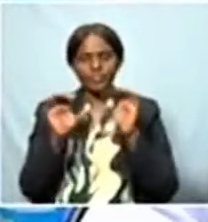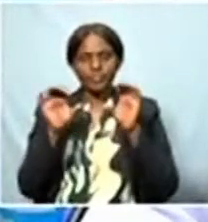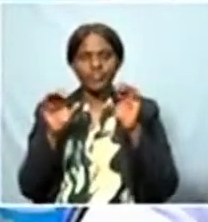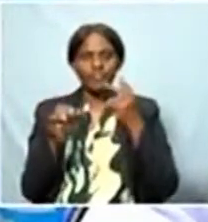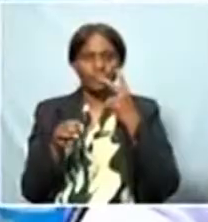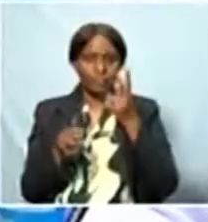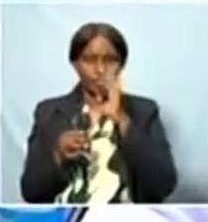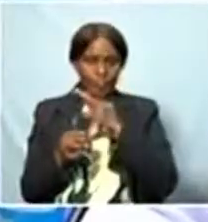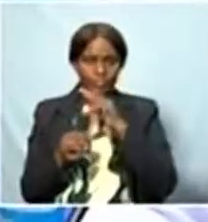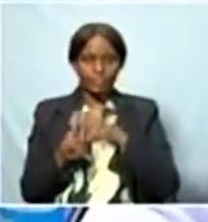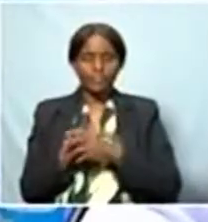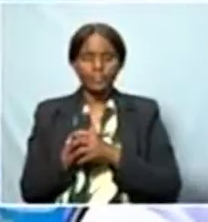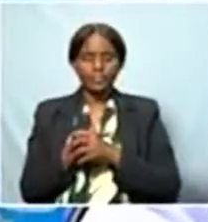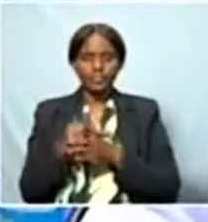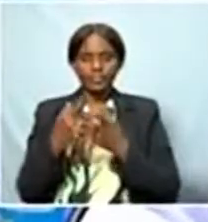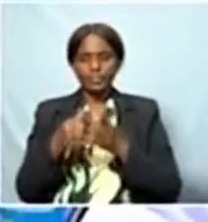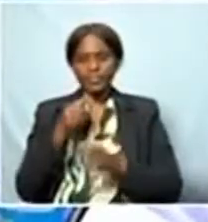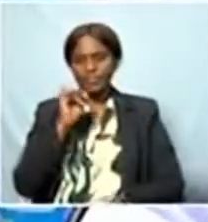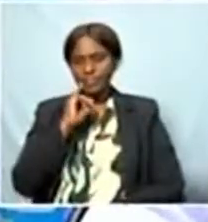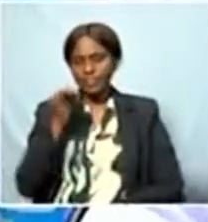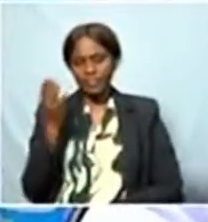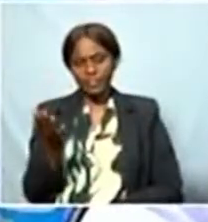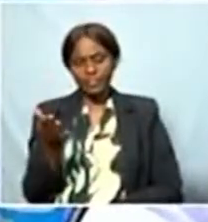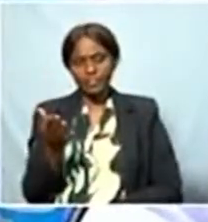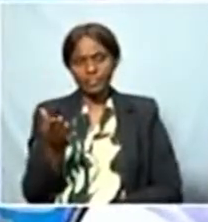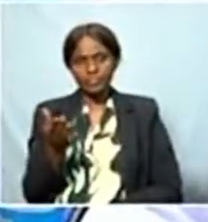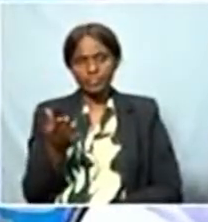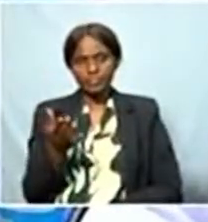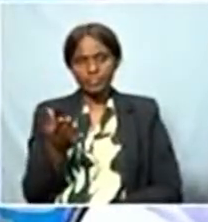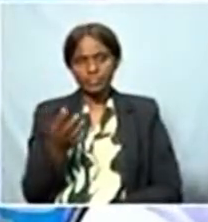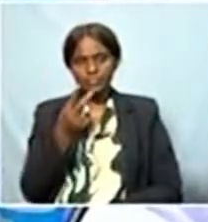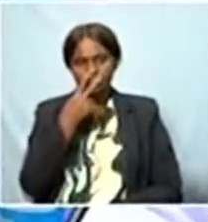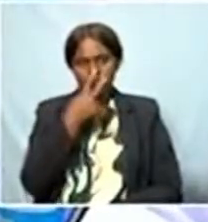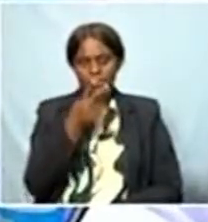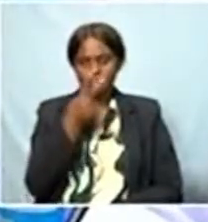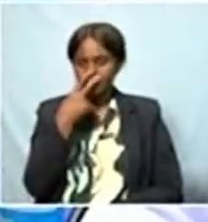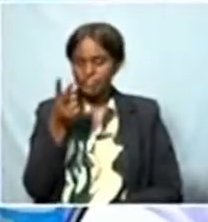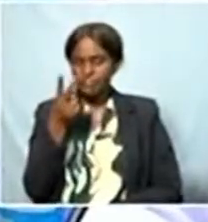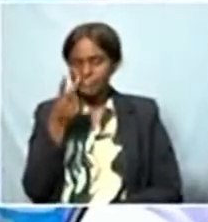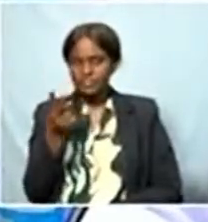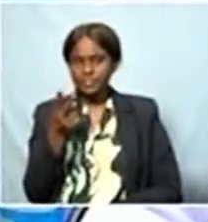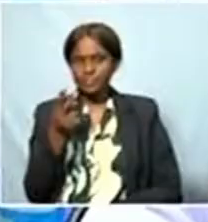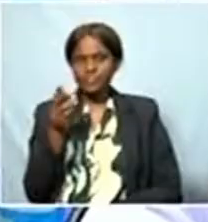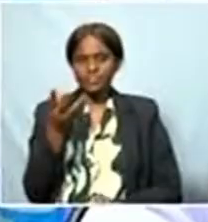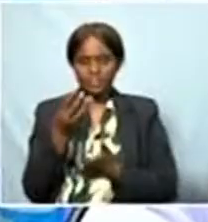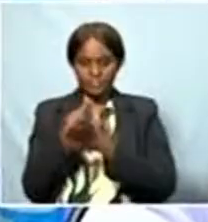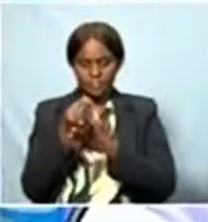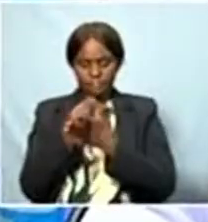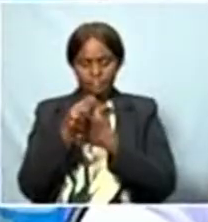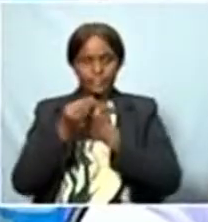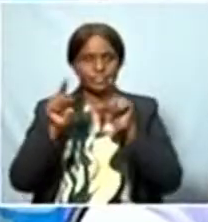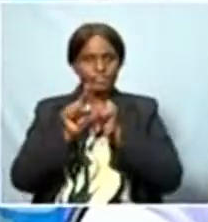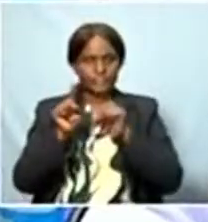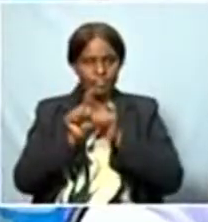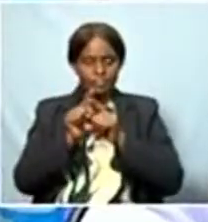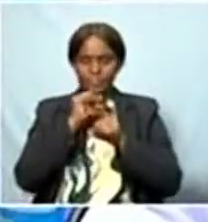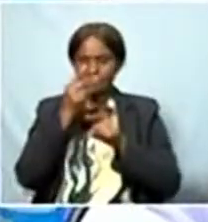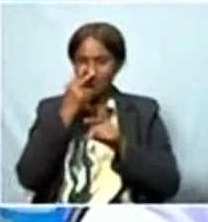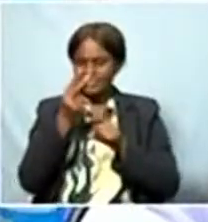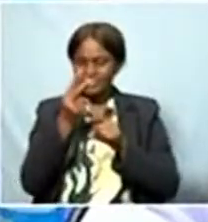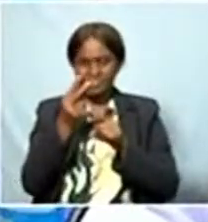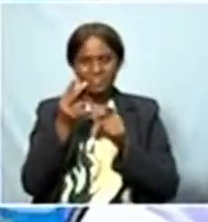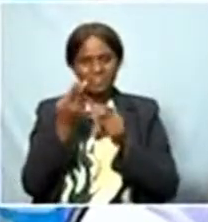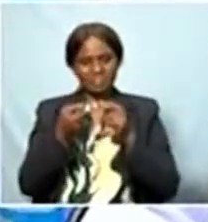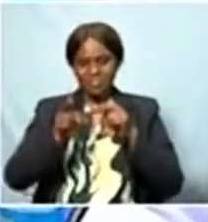you look at the pie chart that is there, it almost looks like the allocations are the same. We're not seeing a